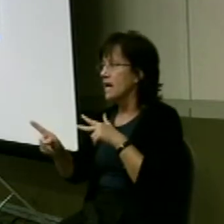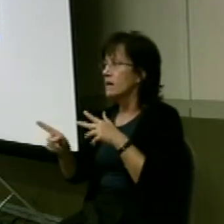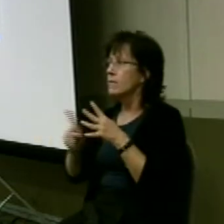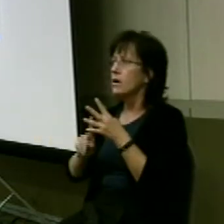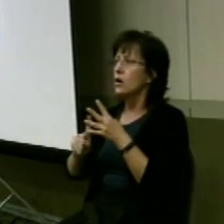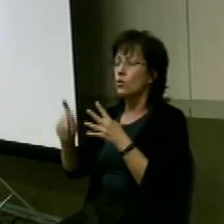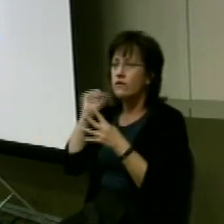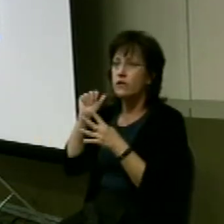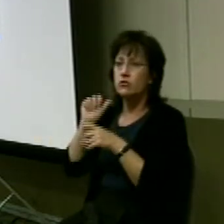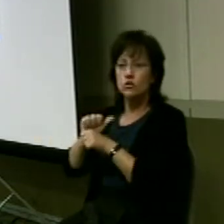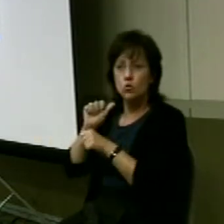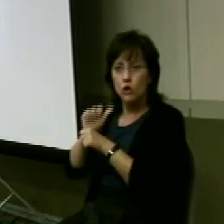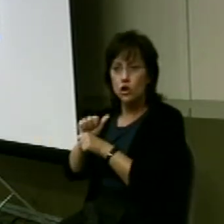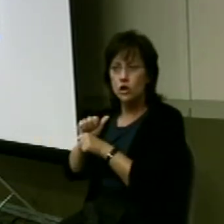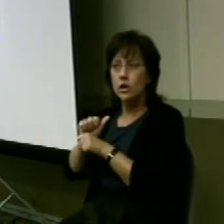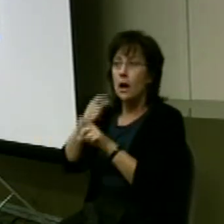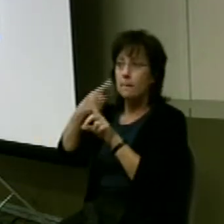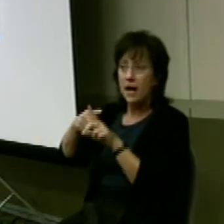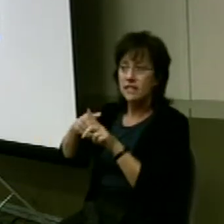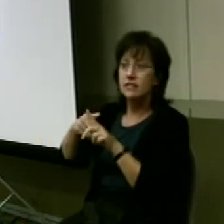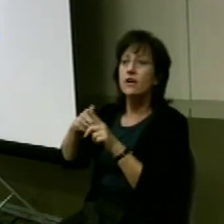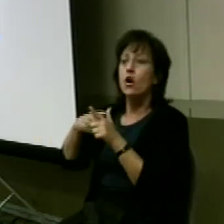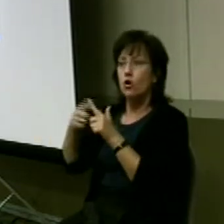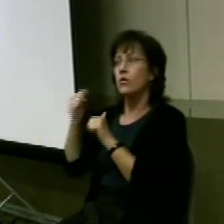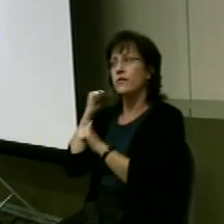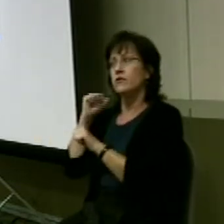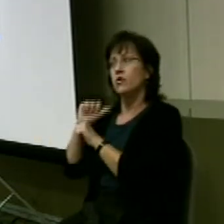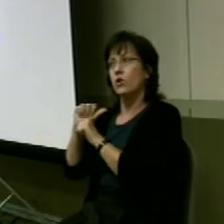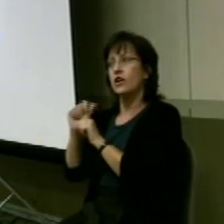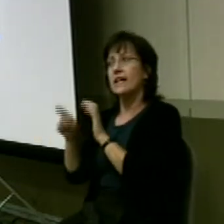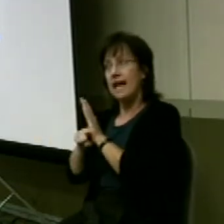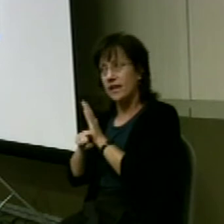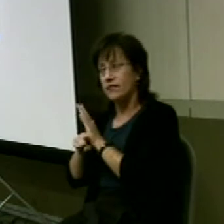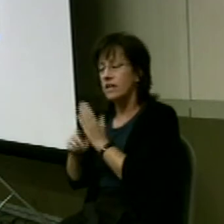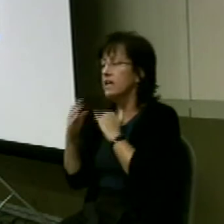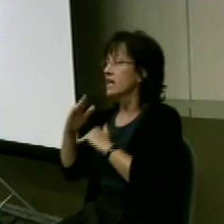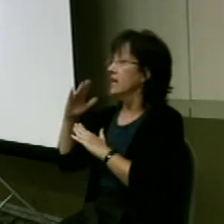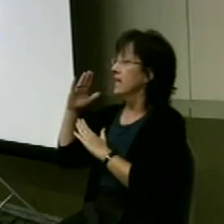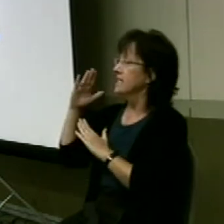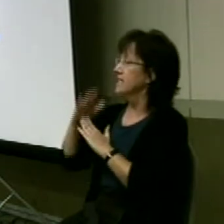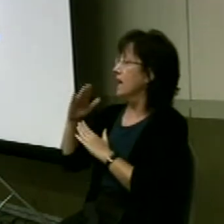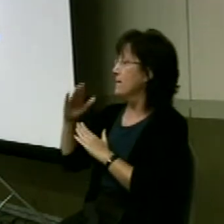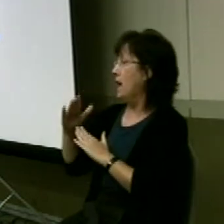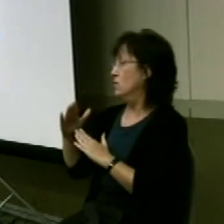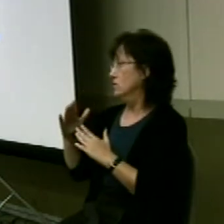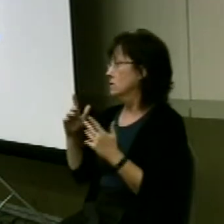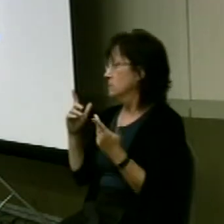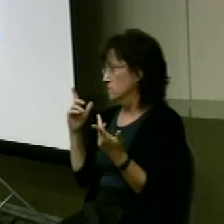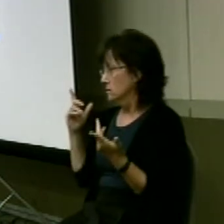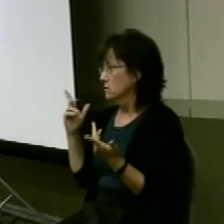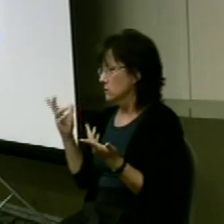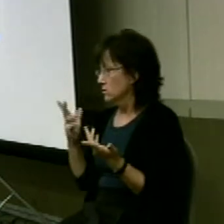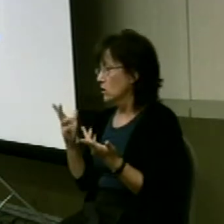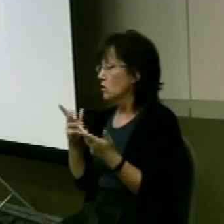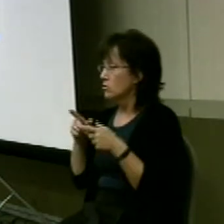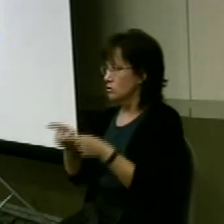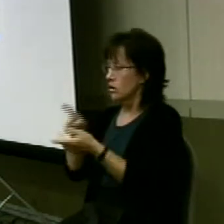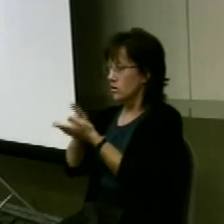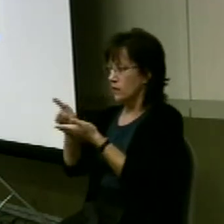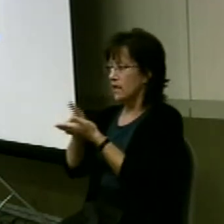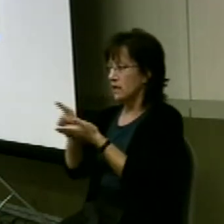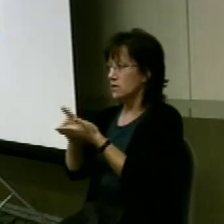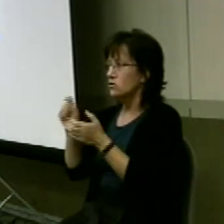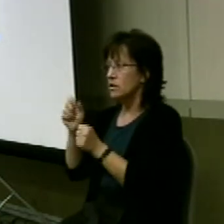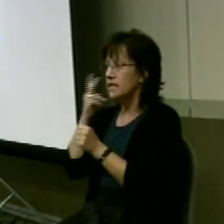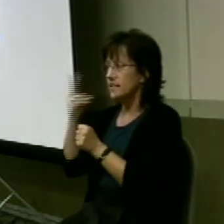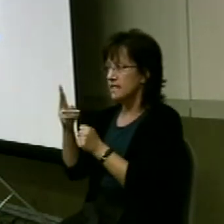pink, escape, refusal to work positively, refusal to work negatively, and then timeouts. So